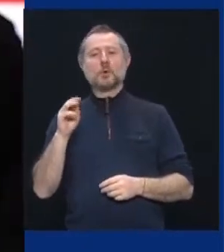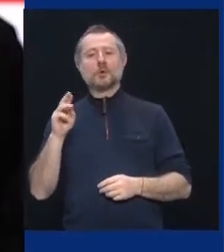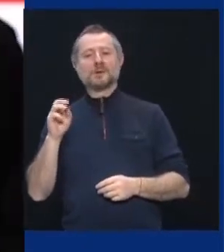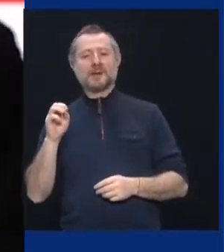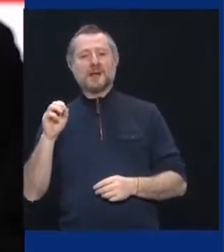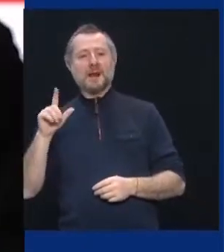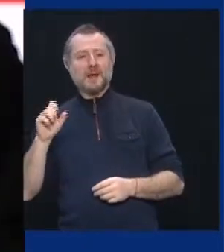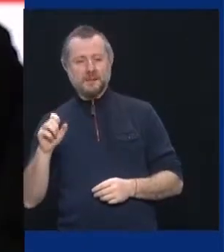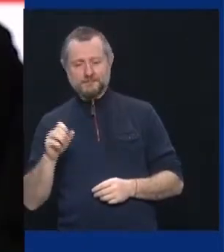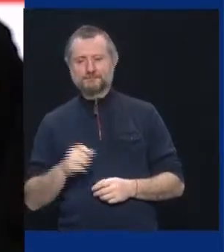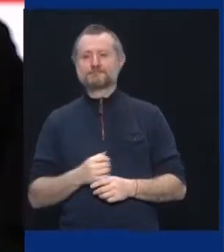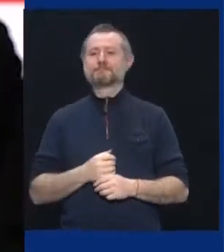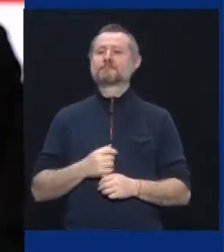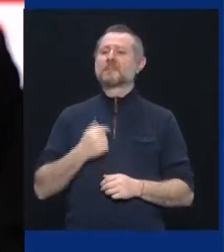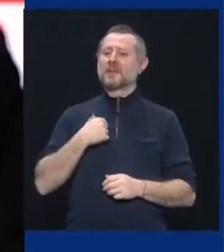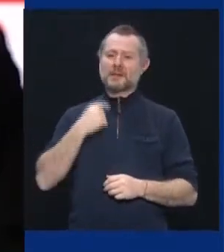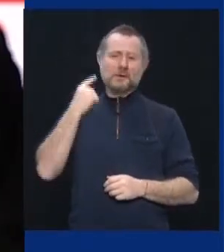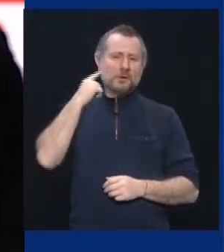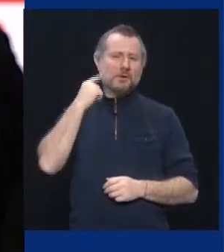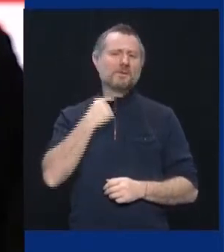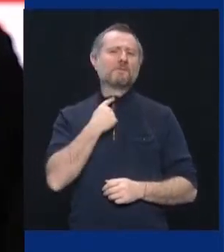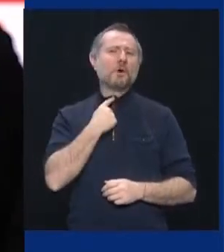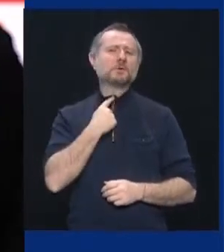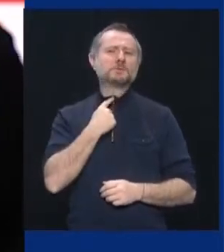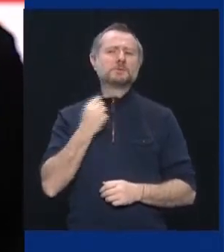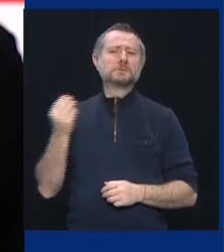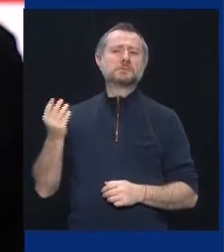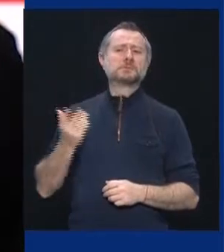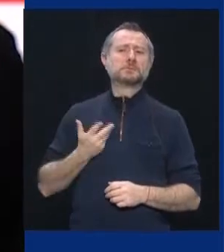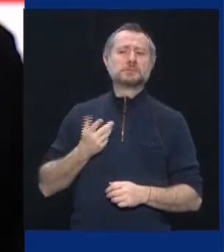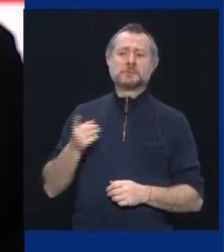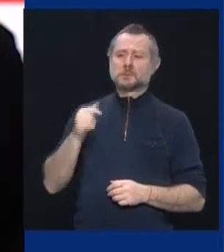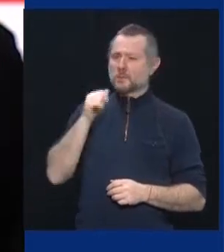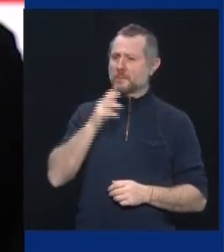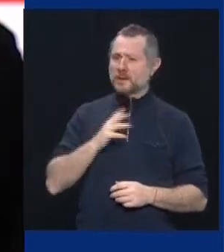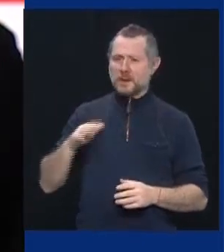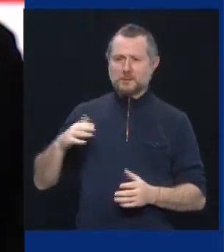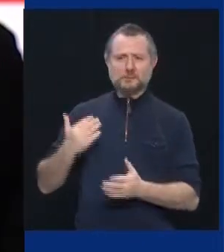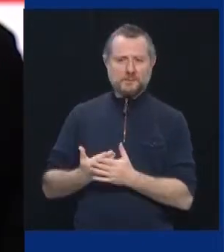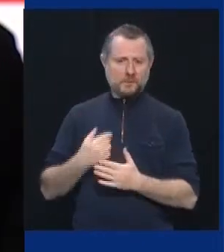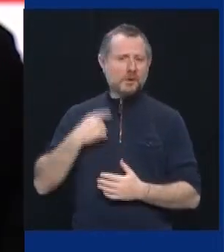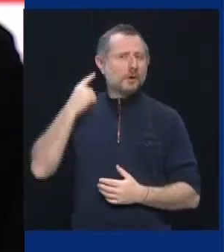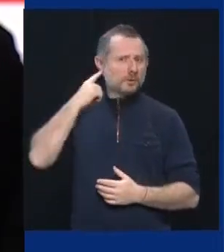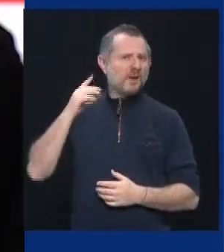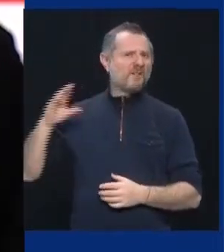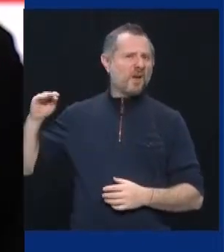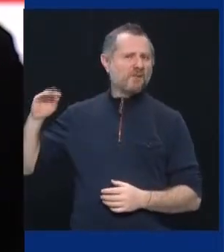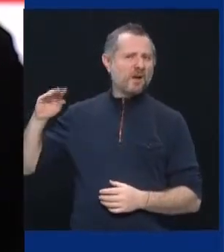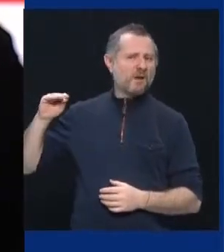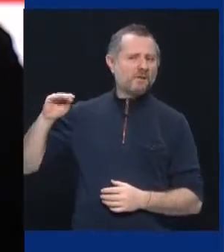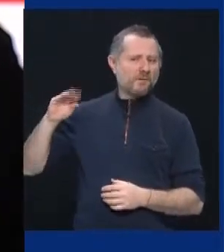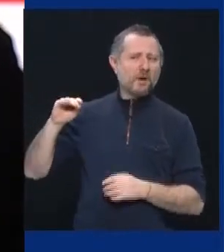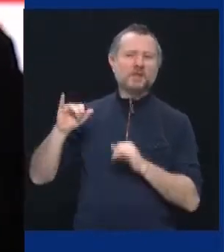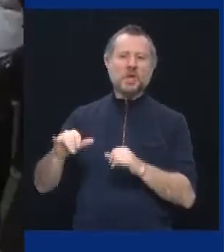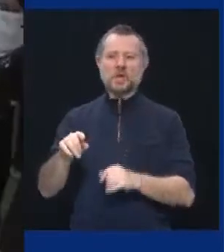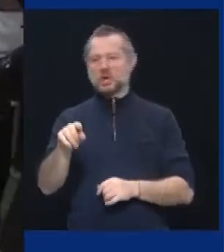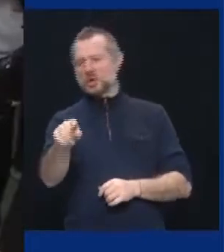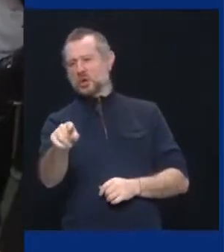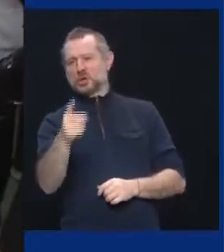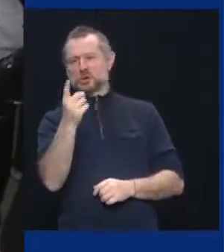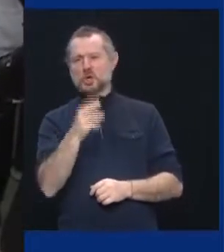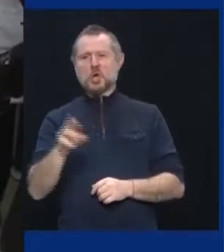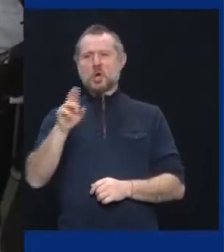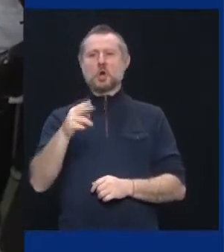I hear a voice. They told me she wasn't here yet, but I hear a voice. There you are, Dr. Hazel Dukes, my